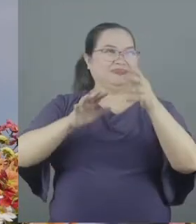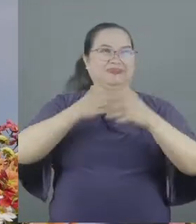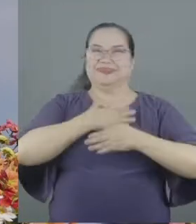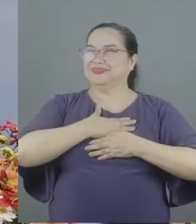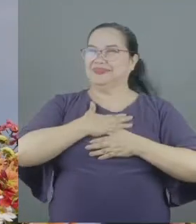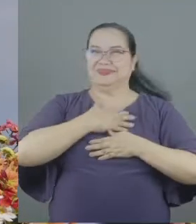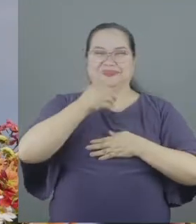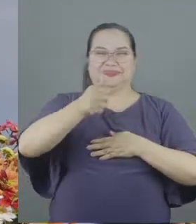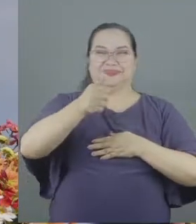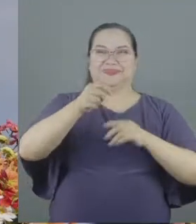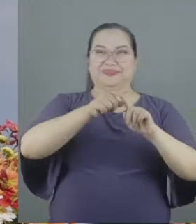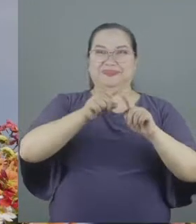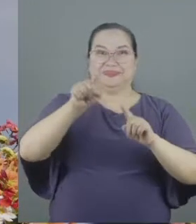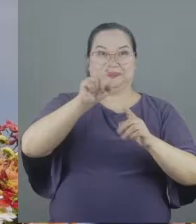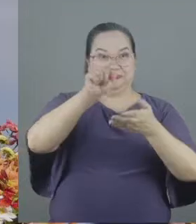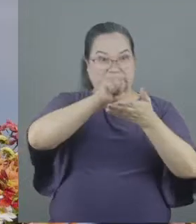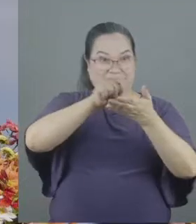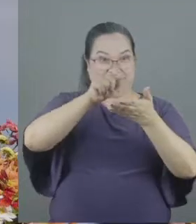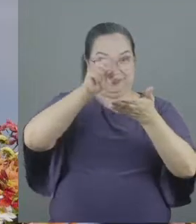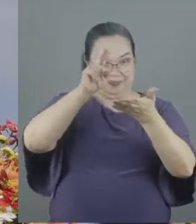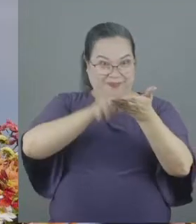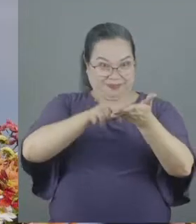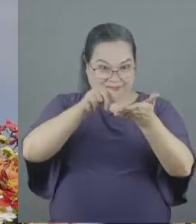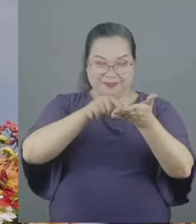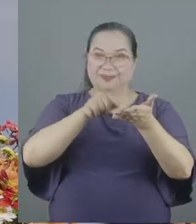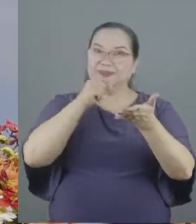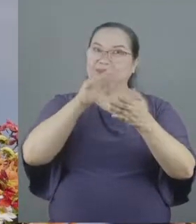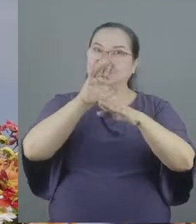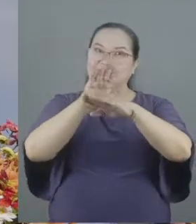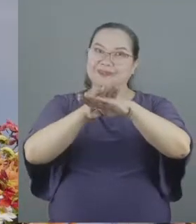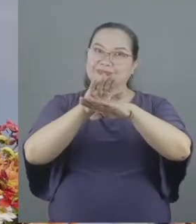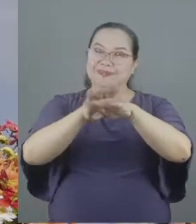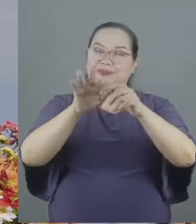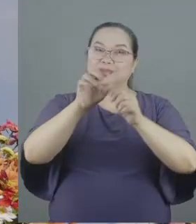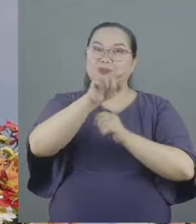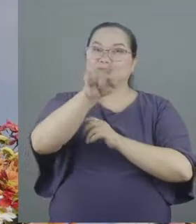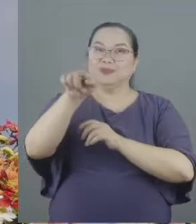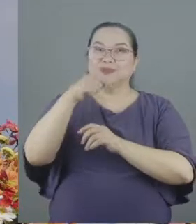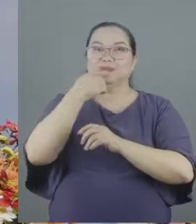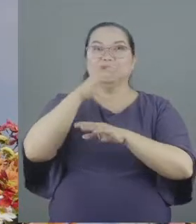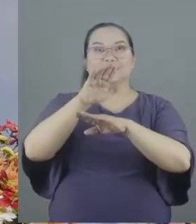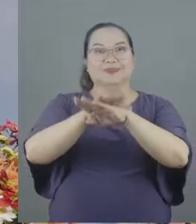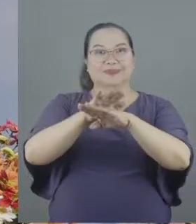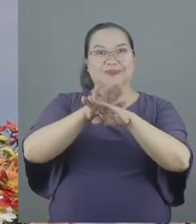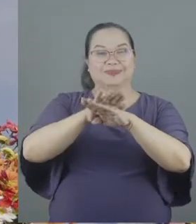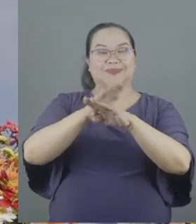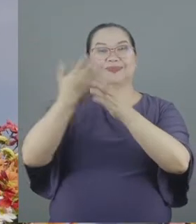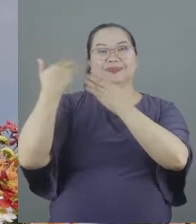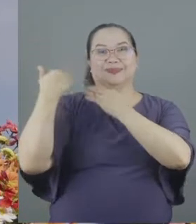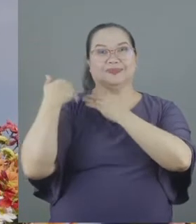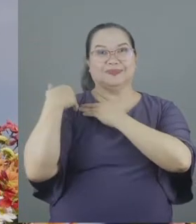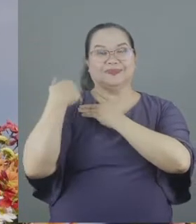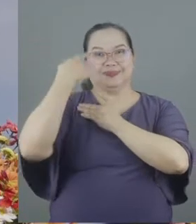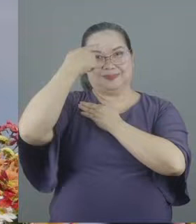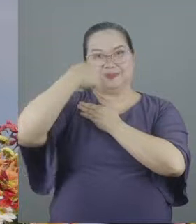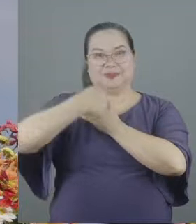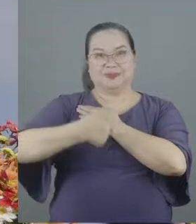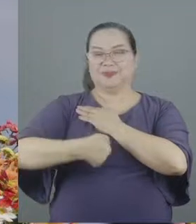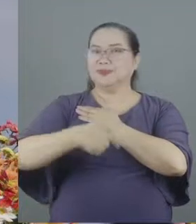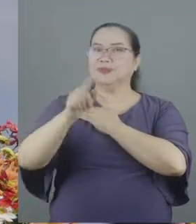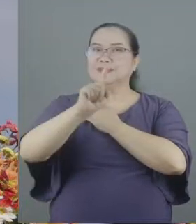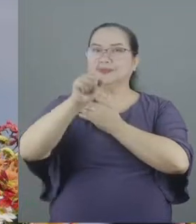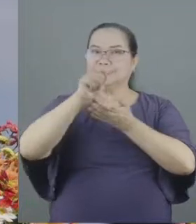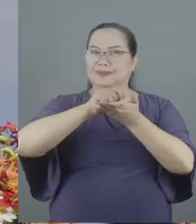but as it is written, the reproaches of those who reproaches of you fell on me. For whatever was